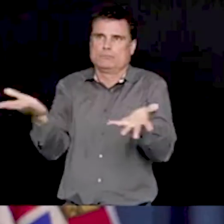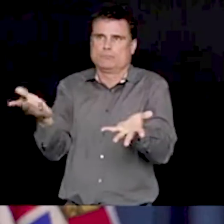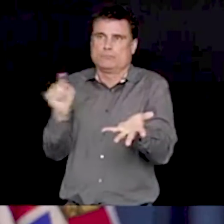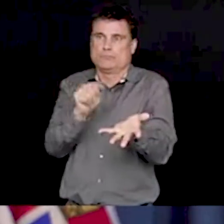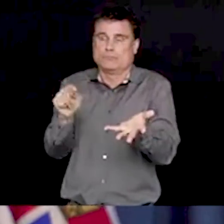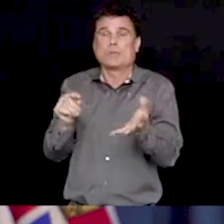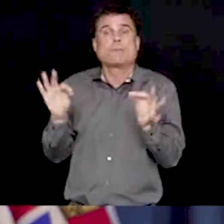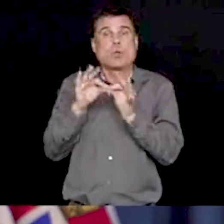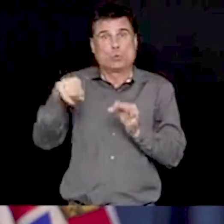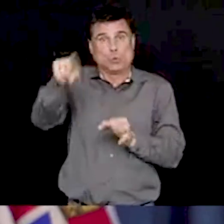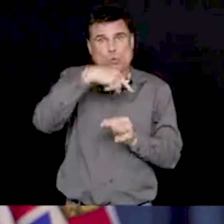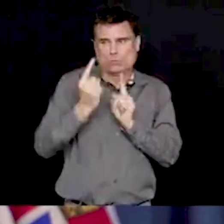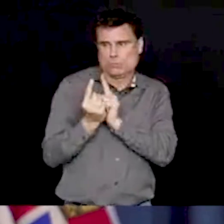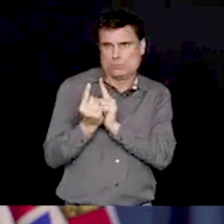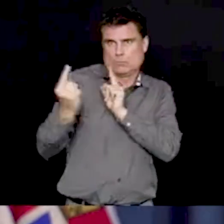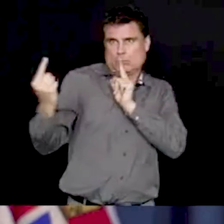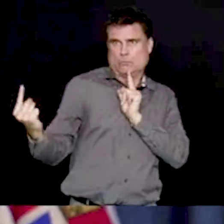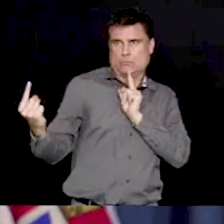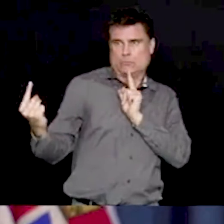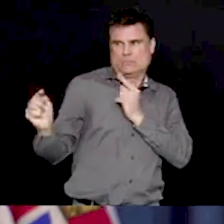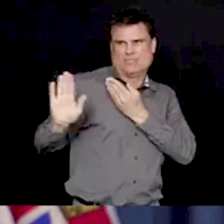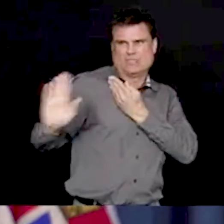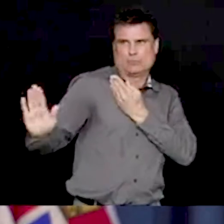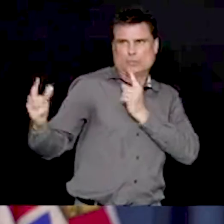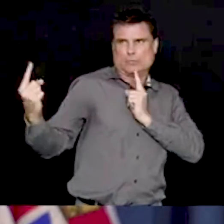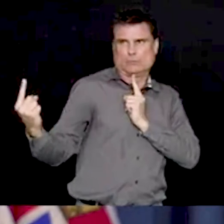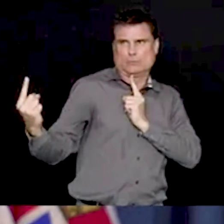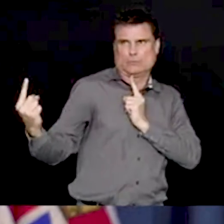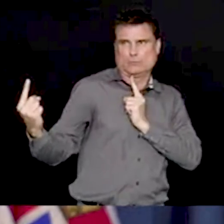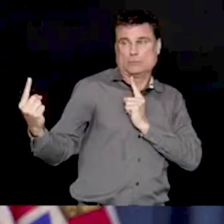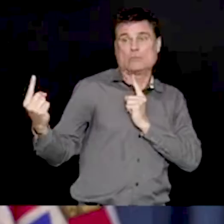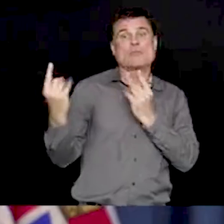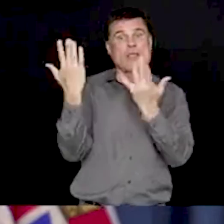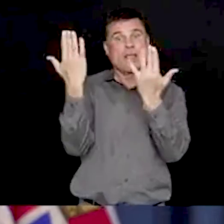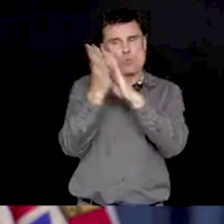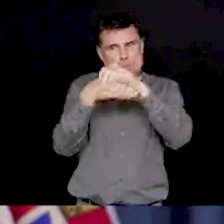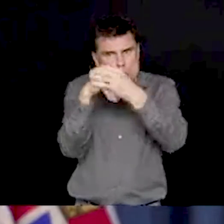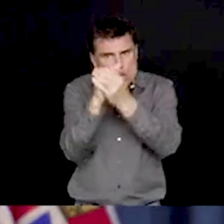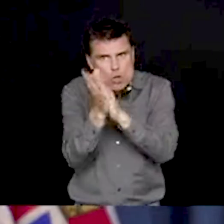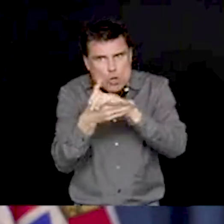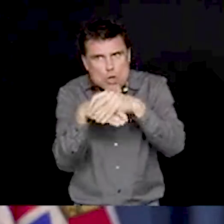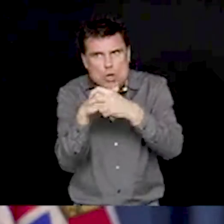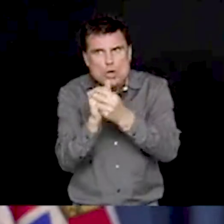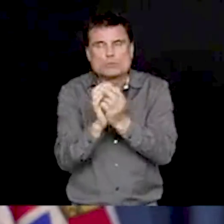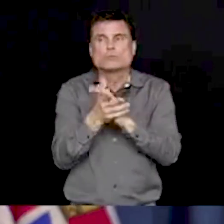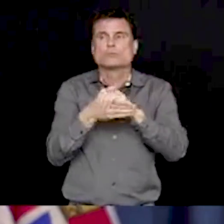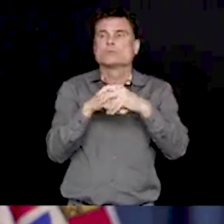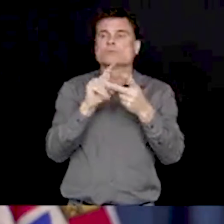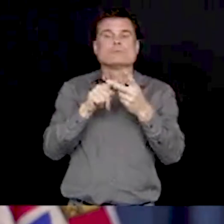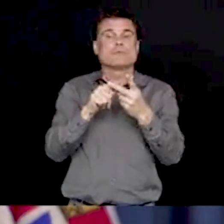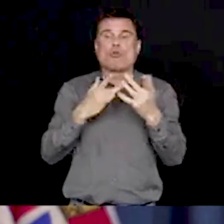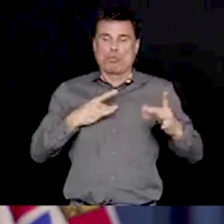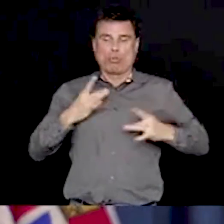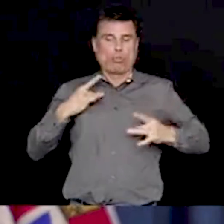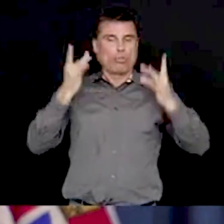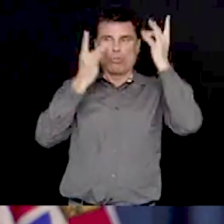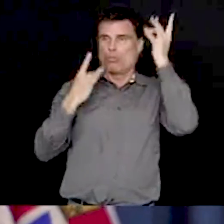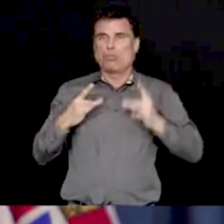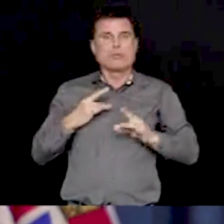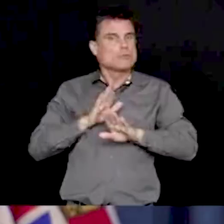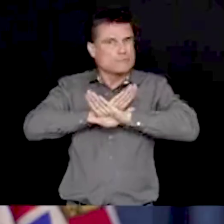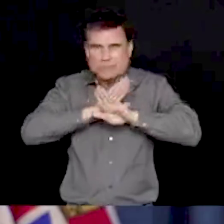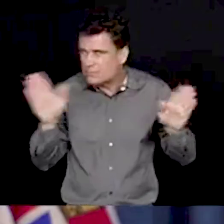touching your face, are proven measures that prevent the transmission of this infection. And we've been practicing our